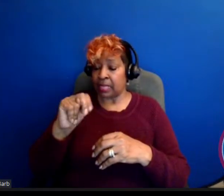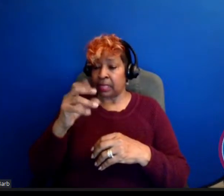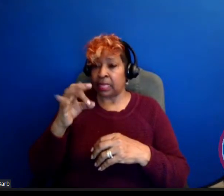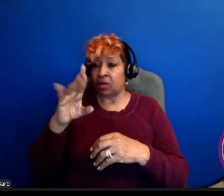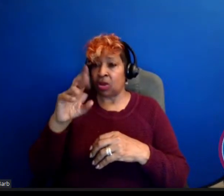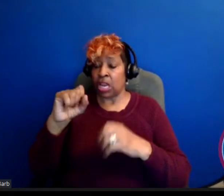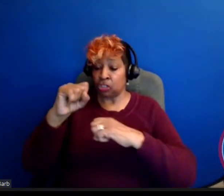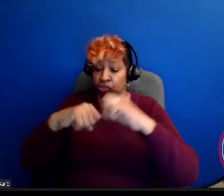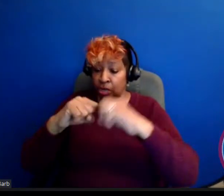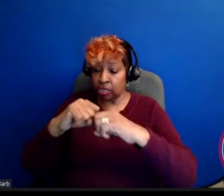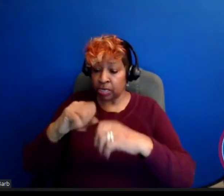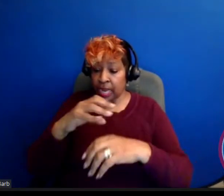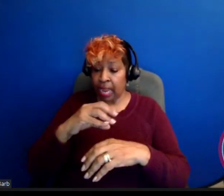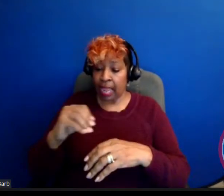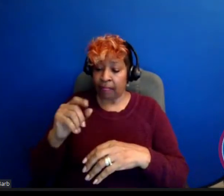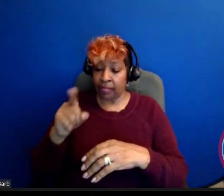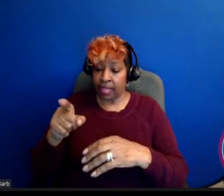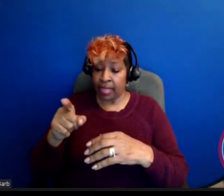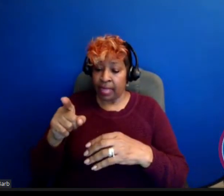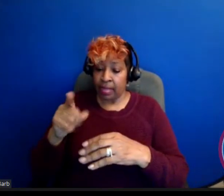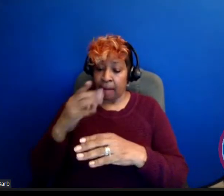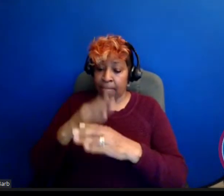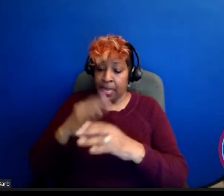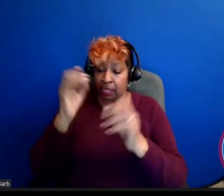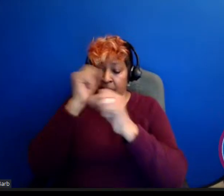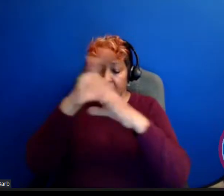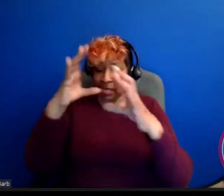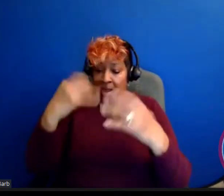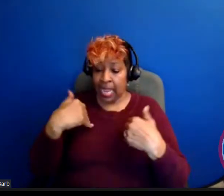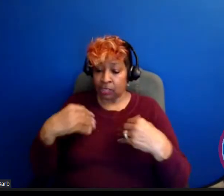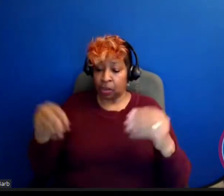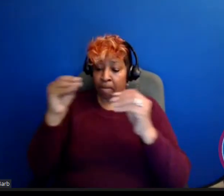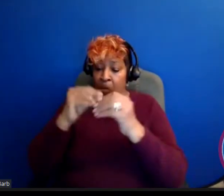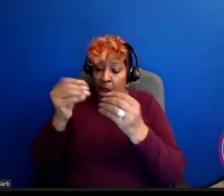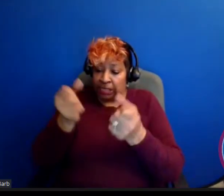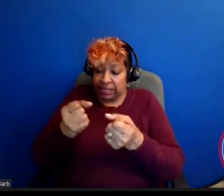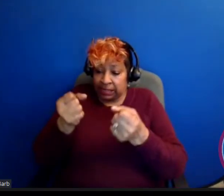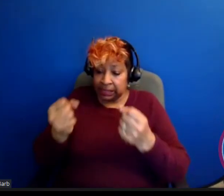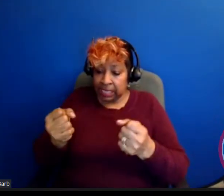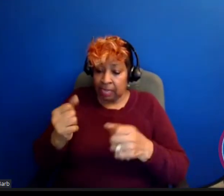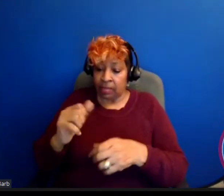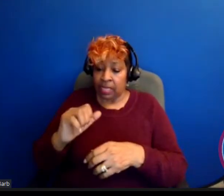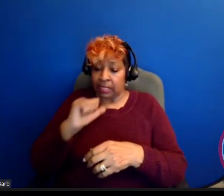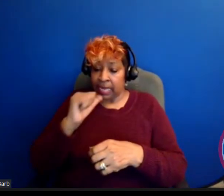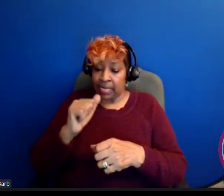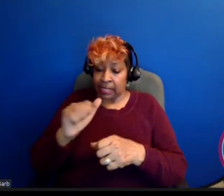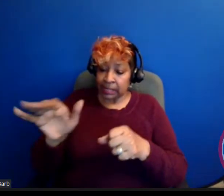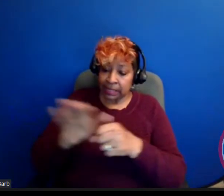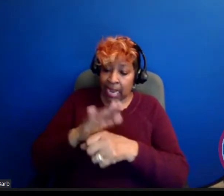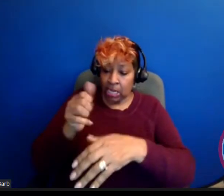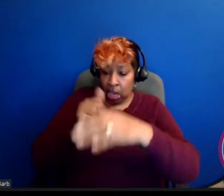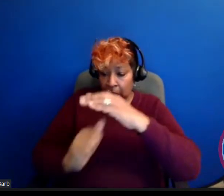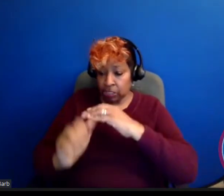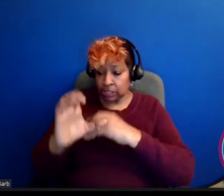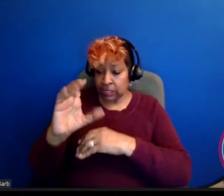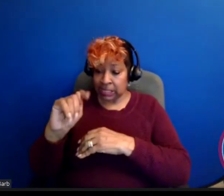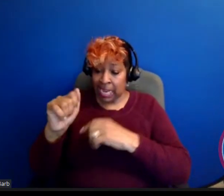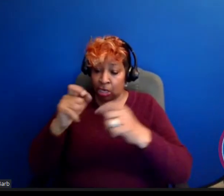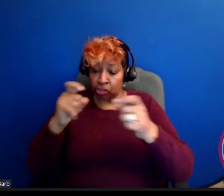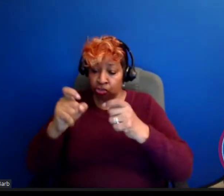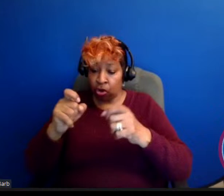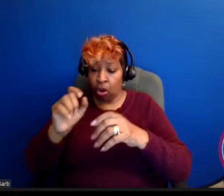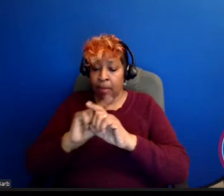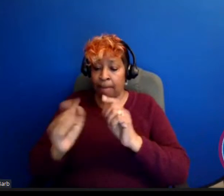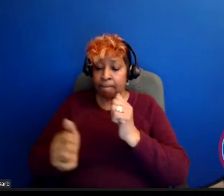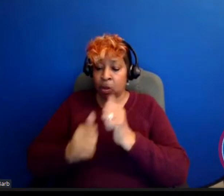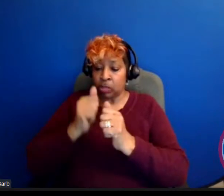that's not entirely under CTA's control, but mostly, span of service decisions, frequency